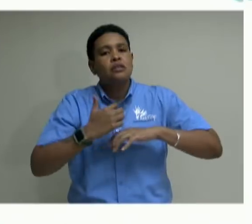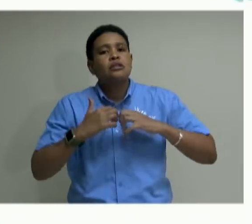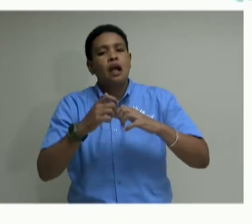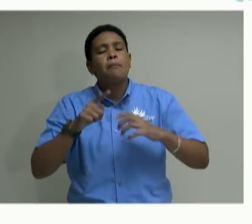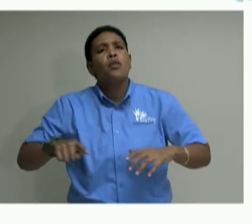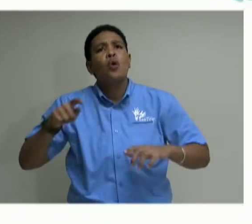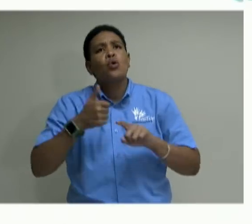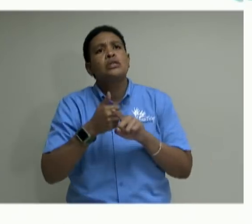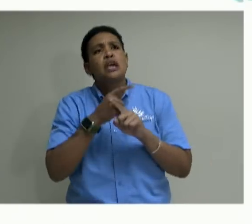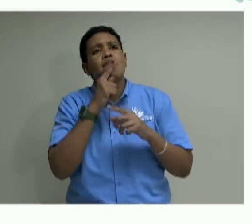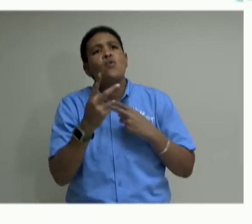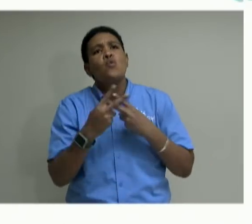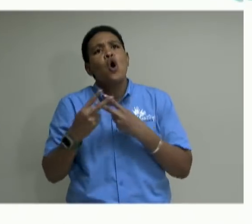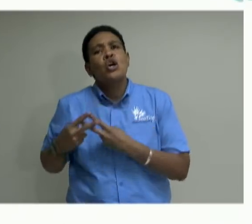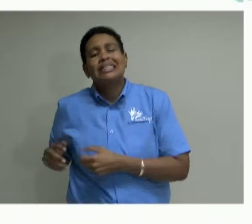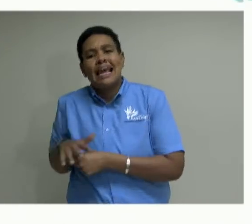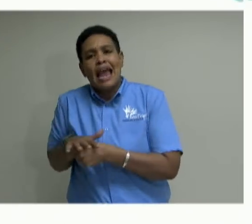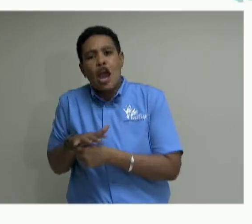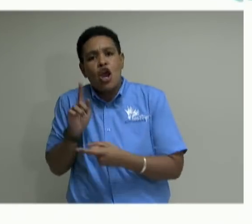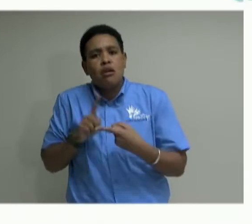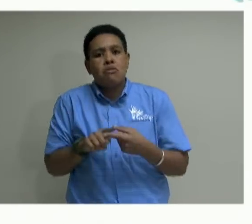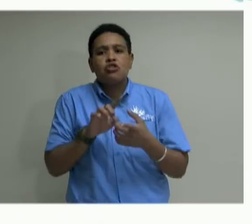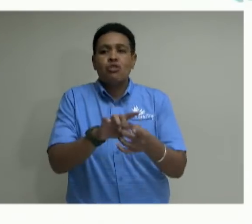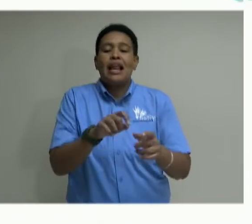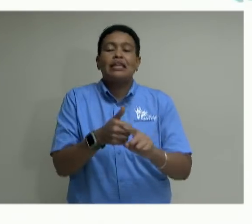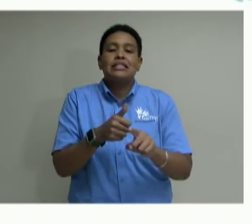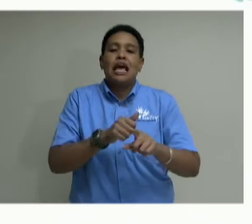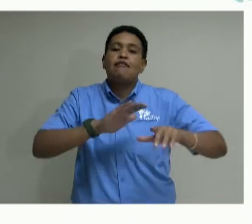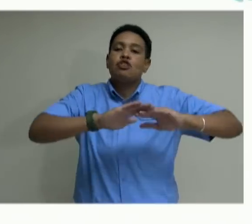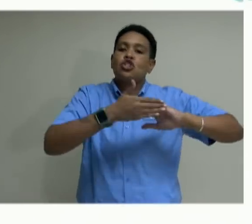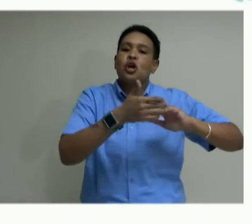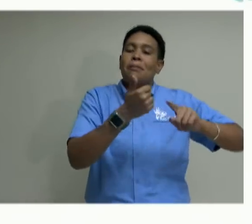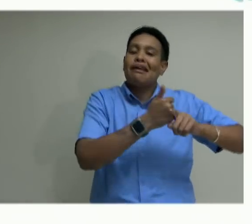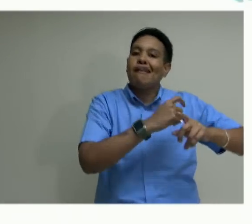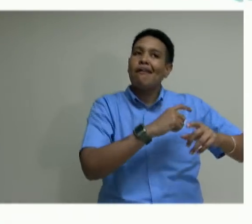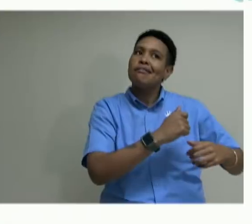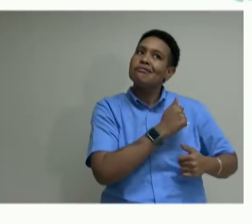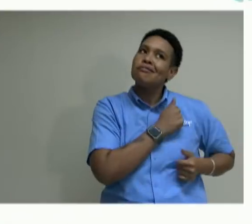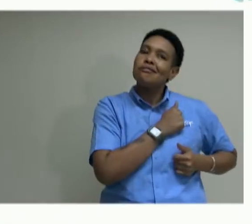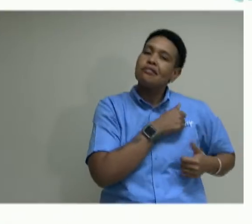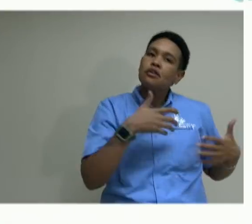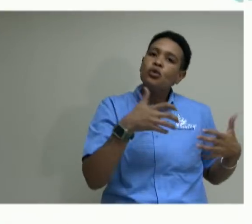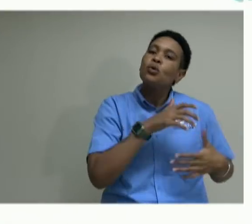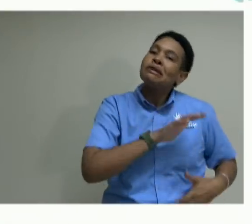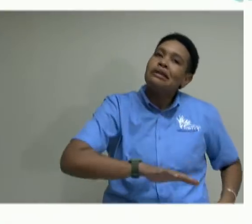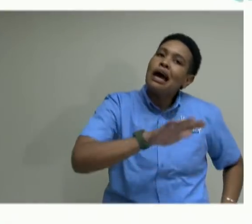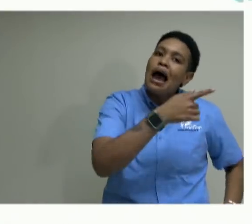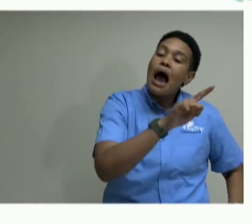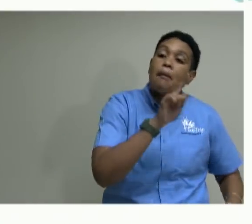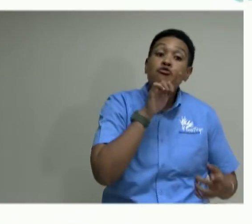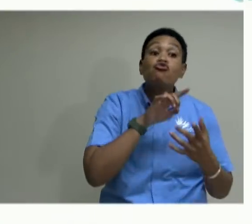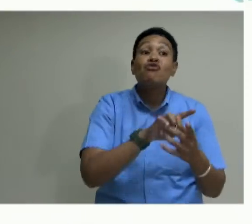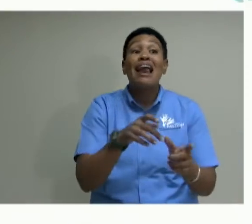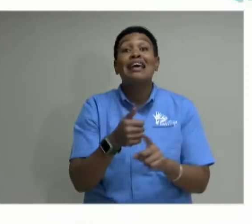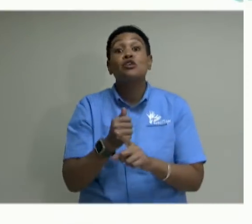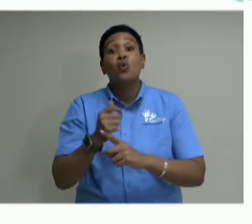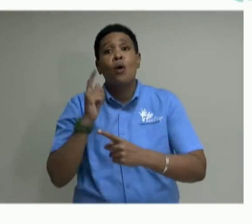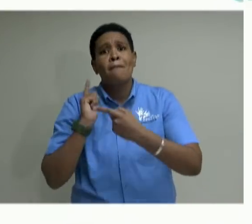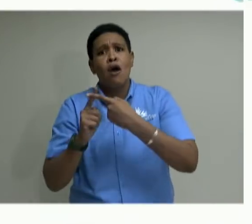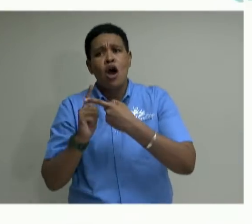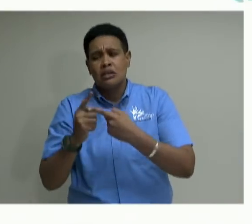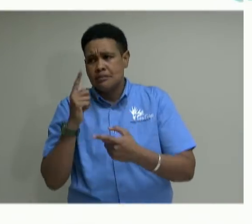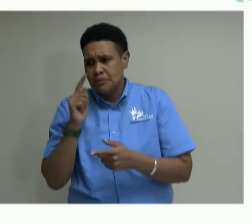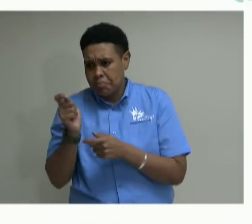those quarantine areas and along with the Jamaica Defense Force. However, in terms of getting the positives out